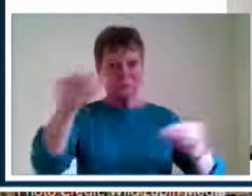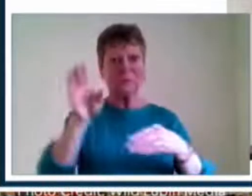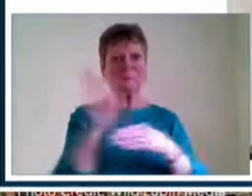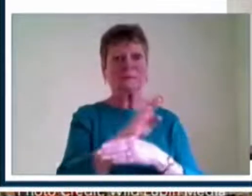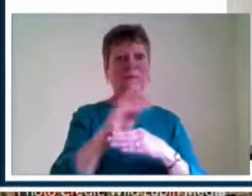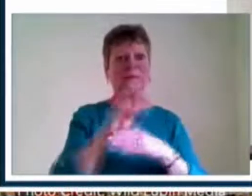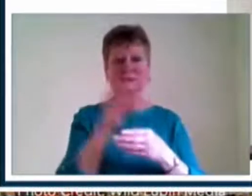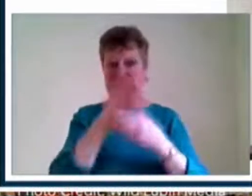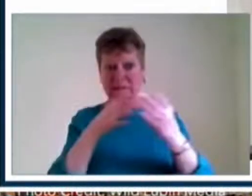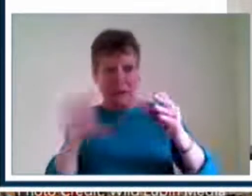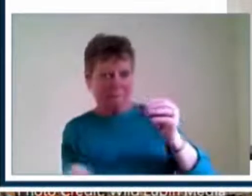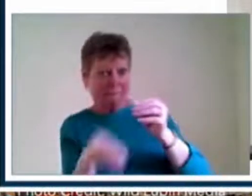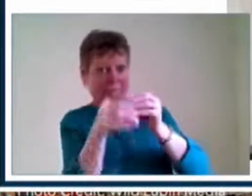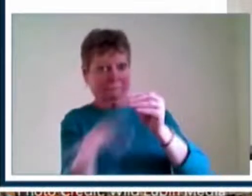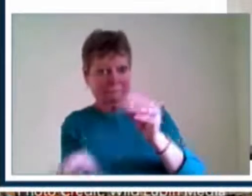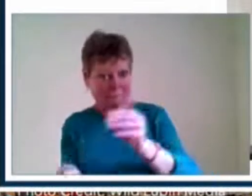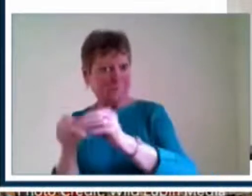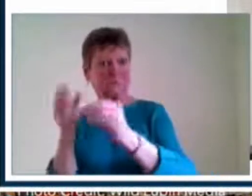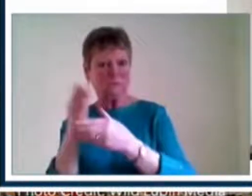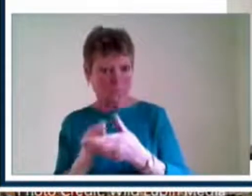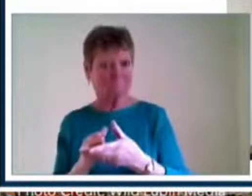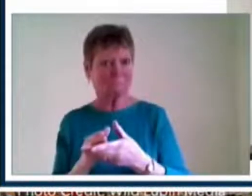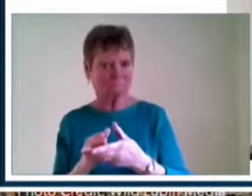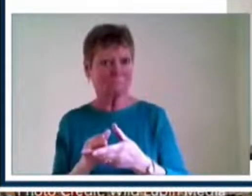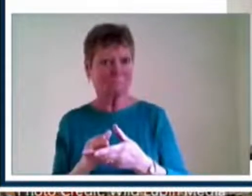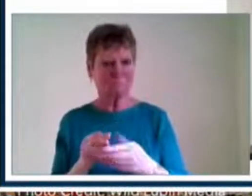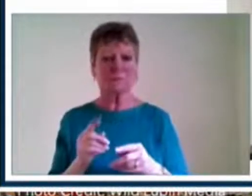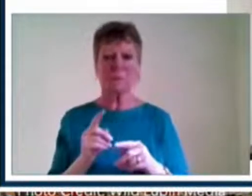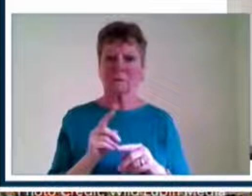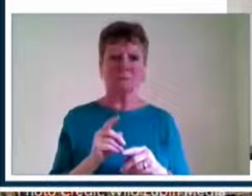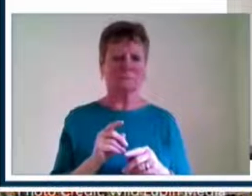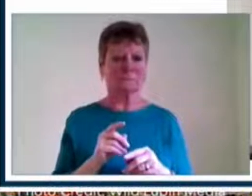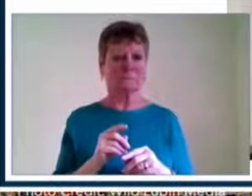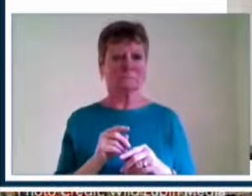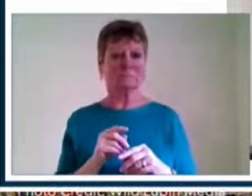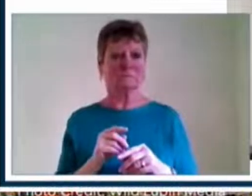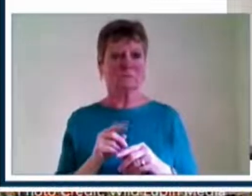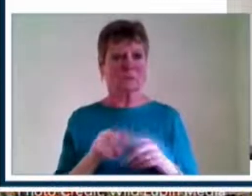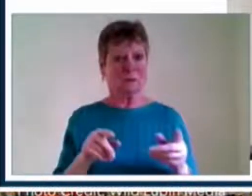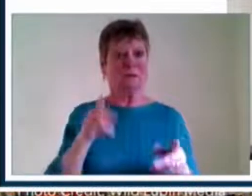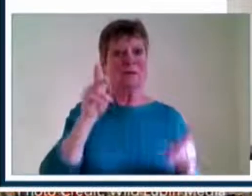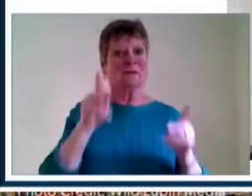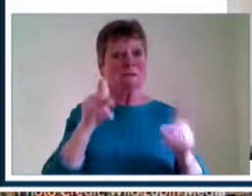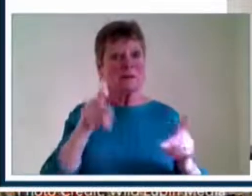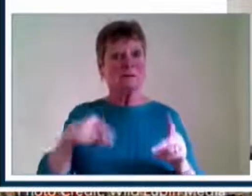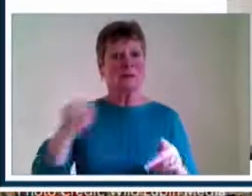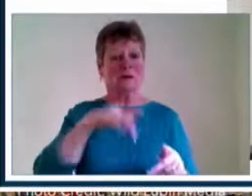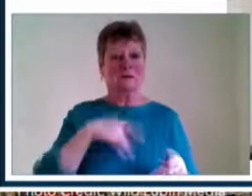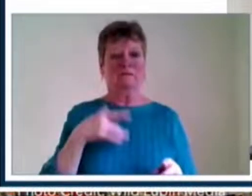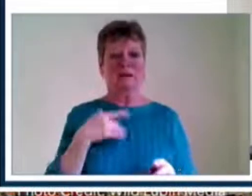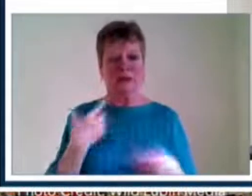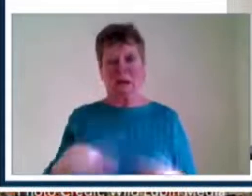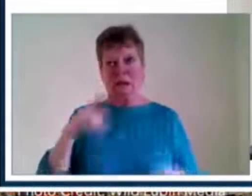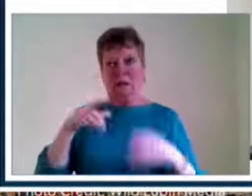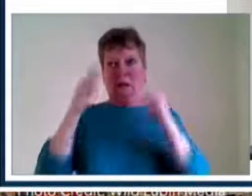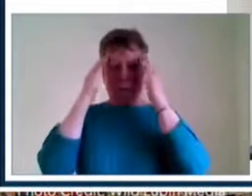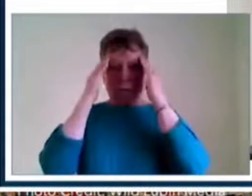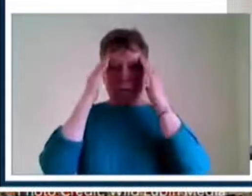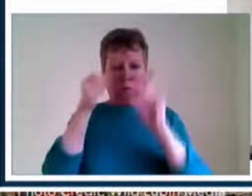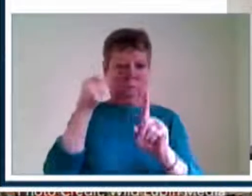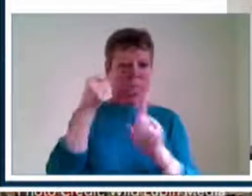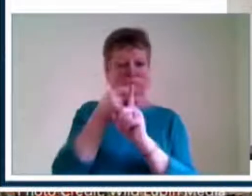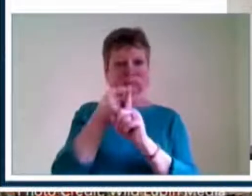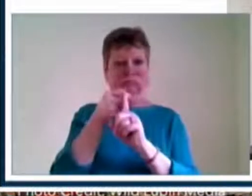to, but look, everyone is feeling this wave. Everyone has felt every wave,